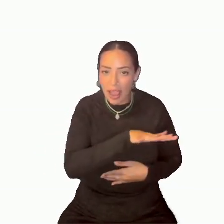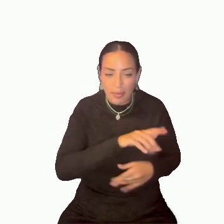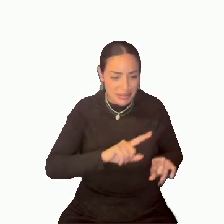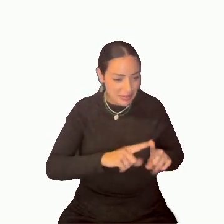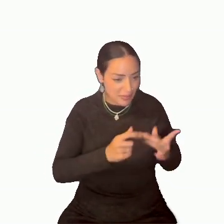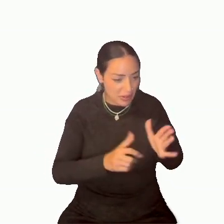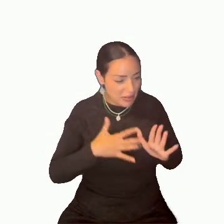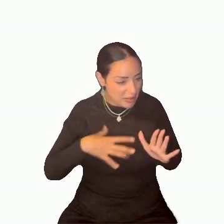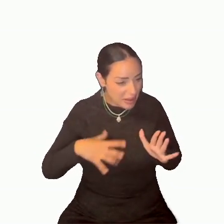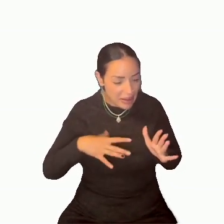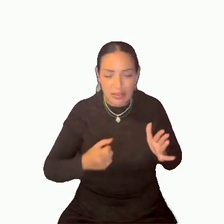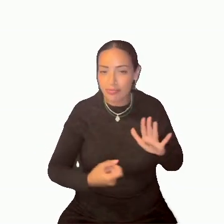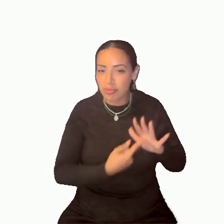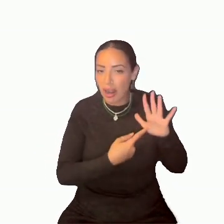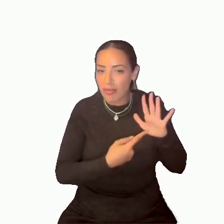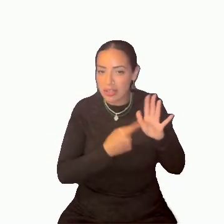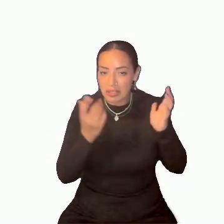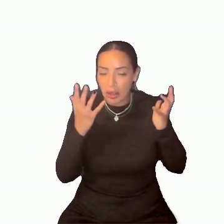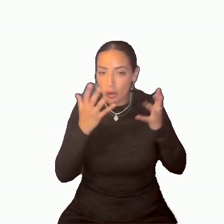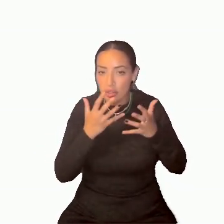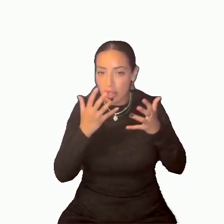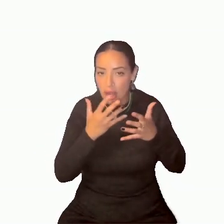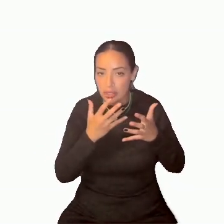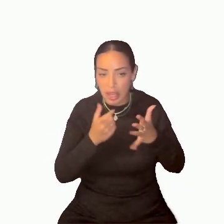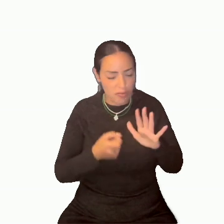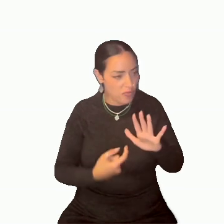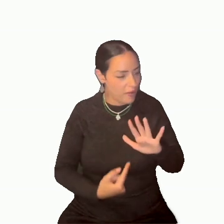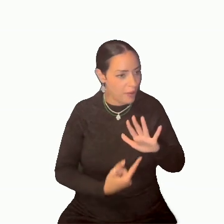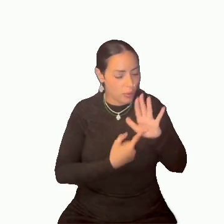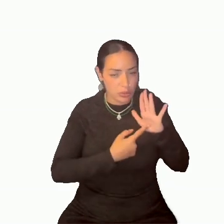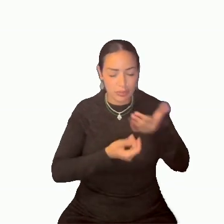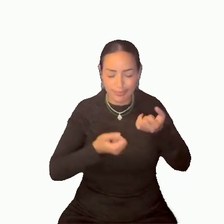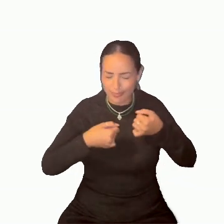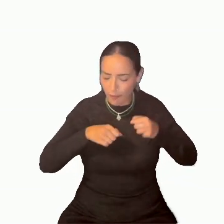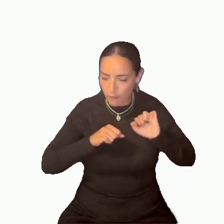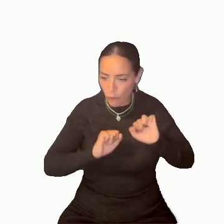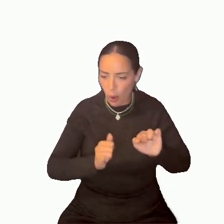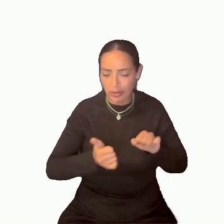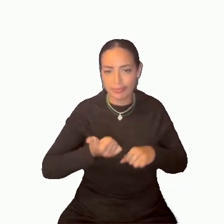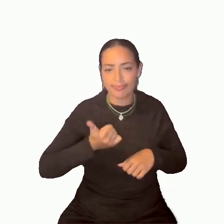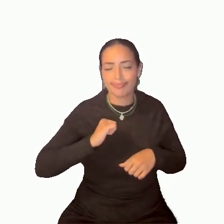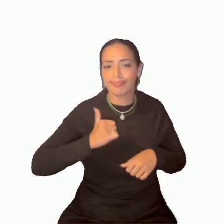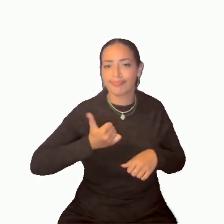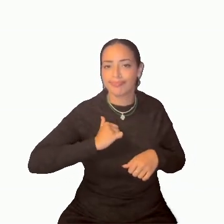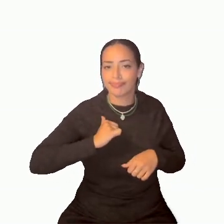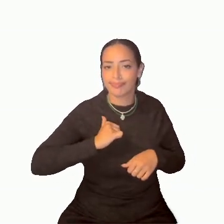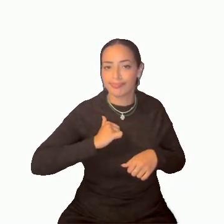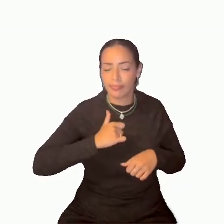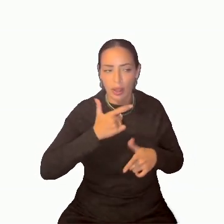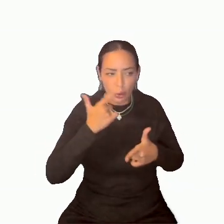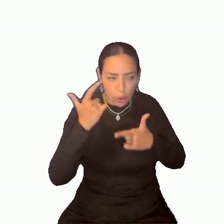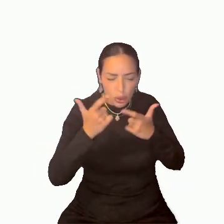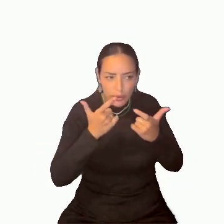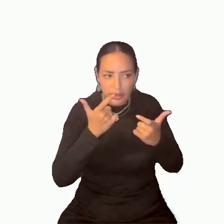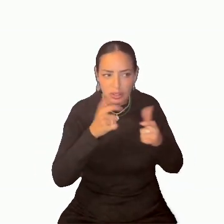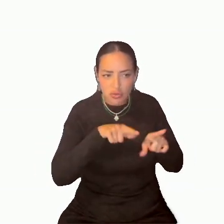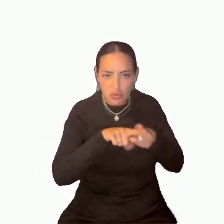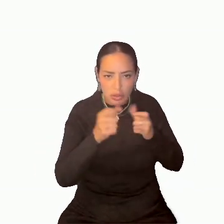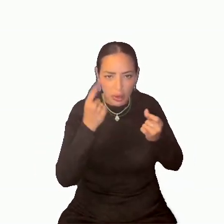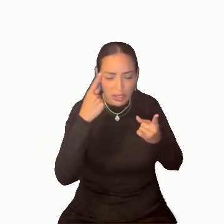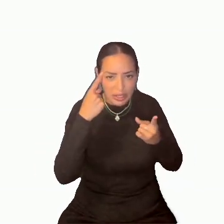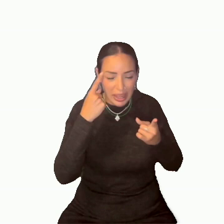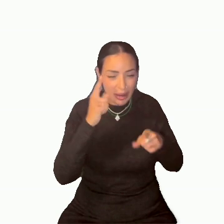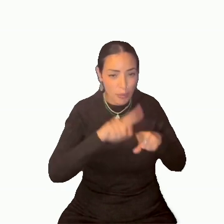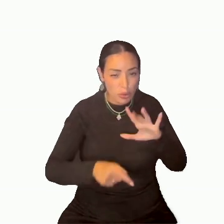needs, priorities and concerns, and the importance of not making assumptions, staying curious, seeking to understand, and above all,